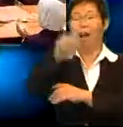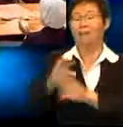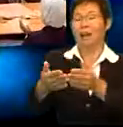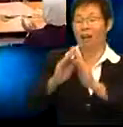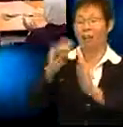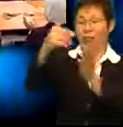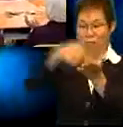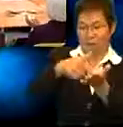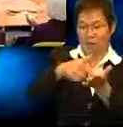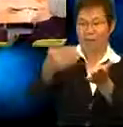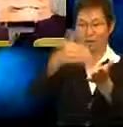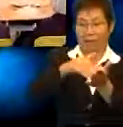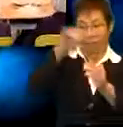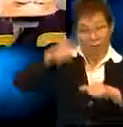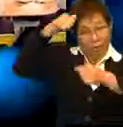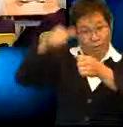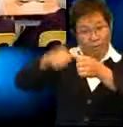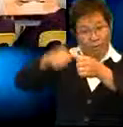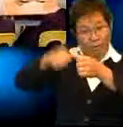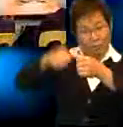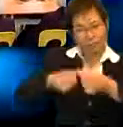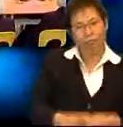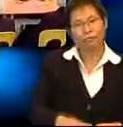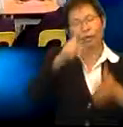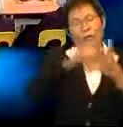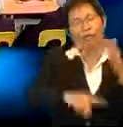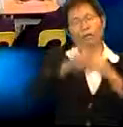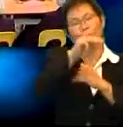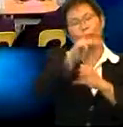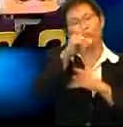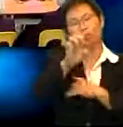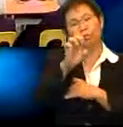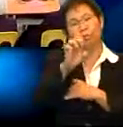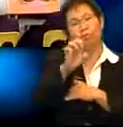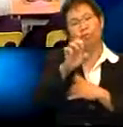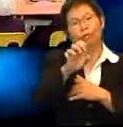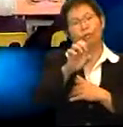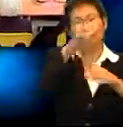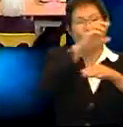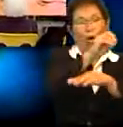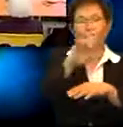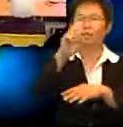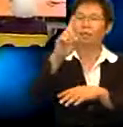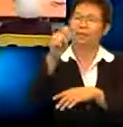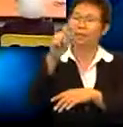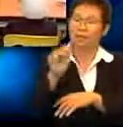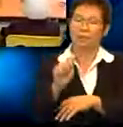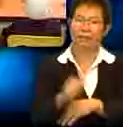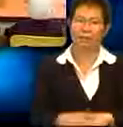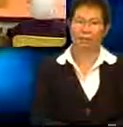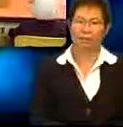Let me ask you again. Can you remember what is the mode of the